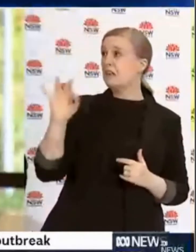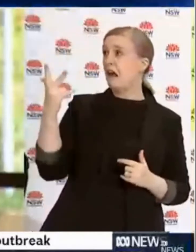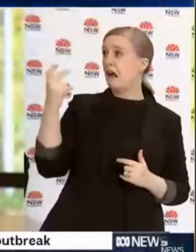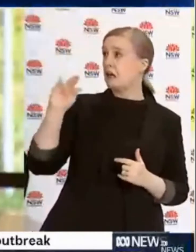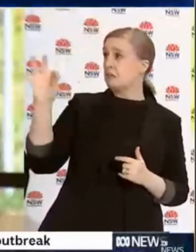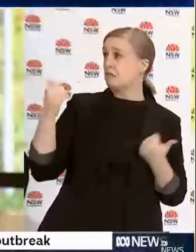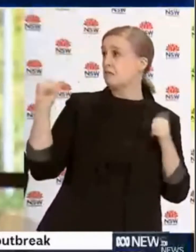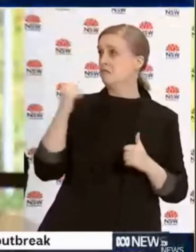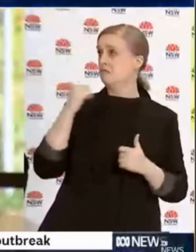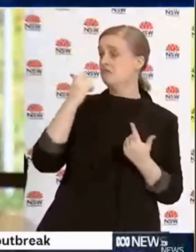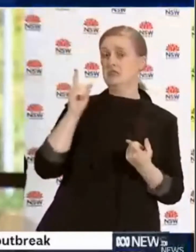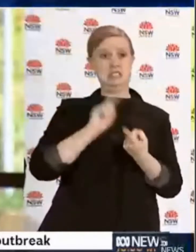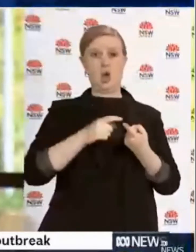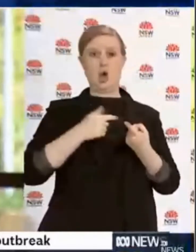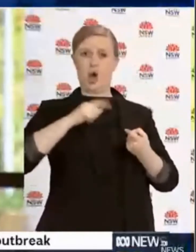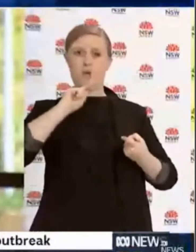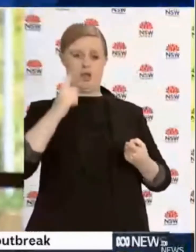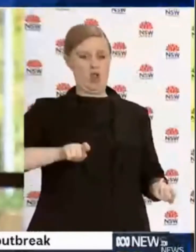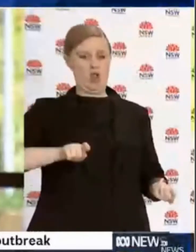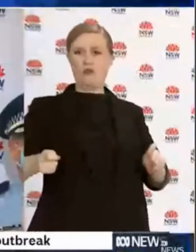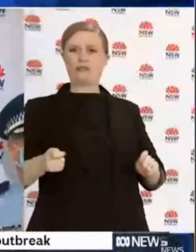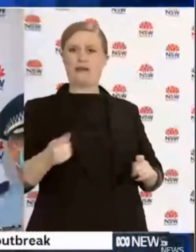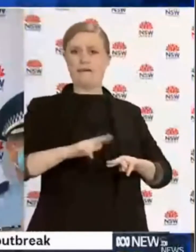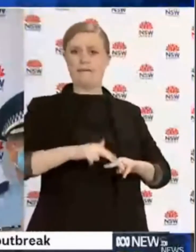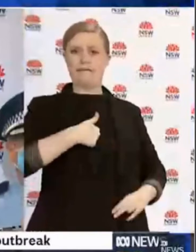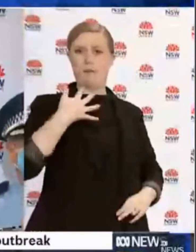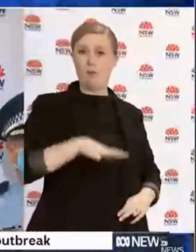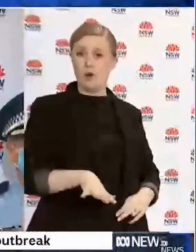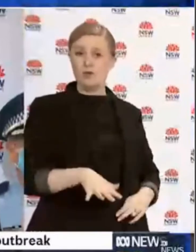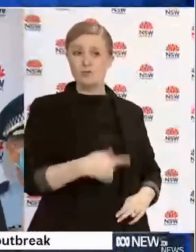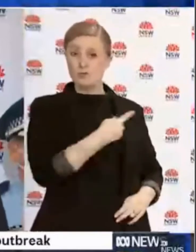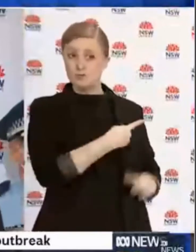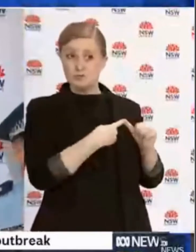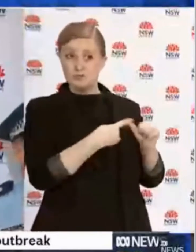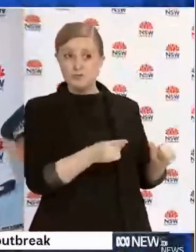people about getting vaccinated? What kind of incentive is that?